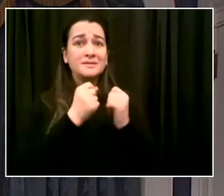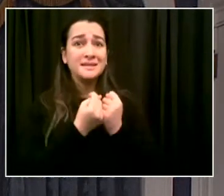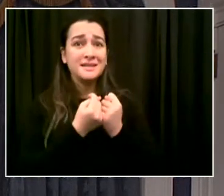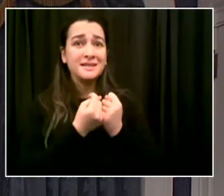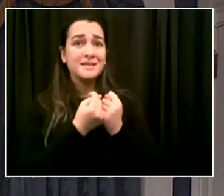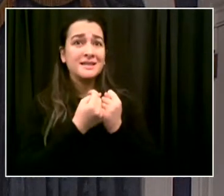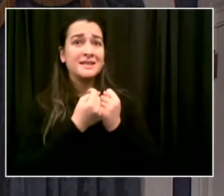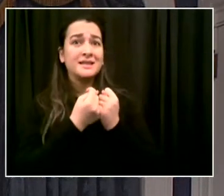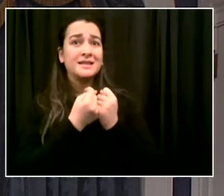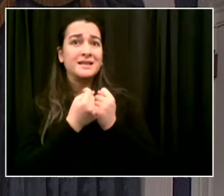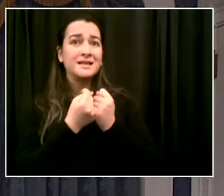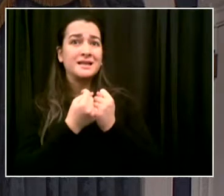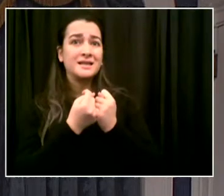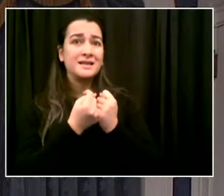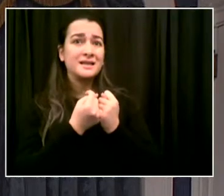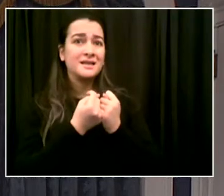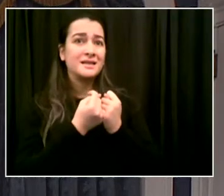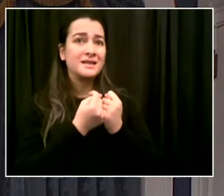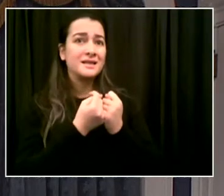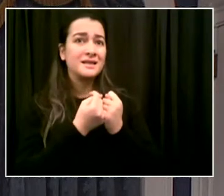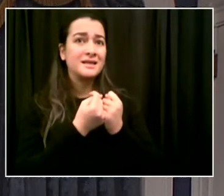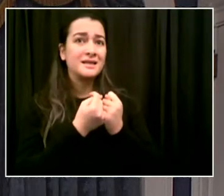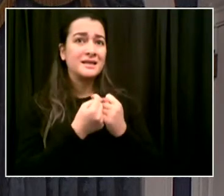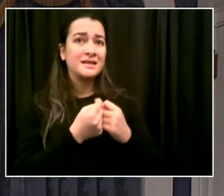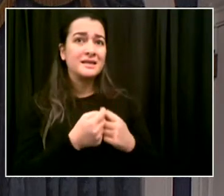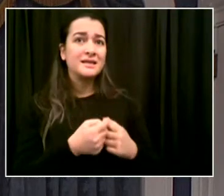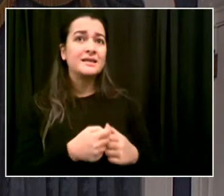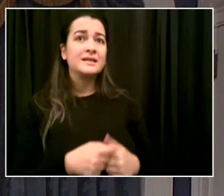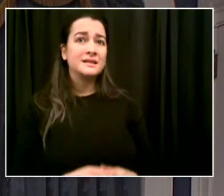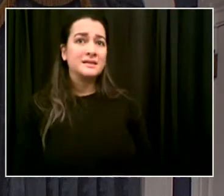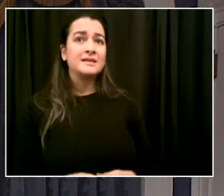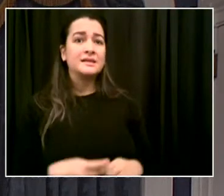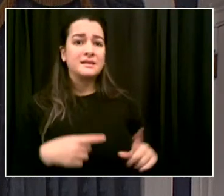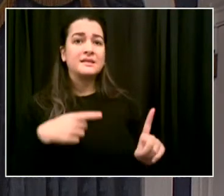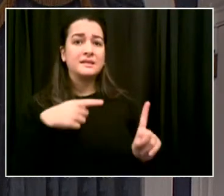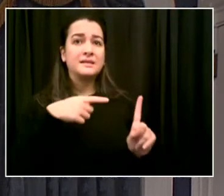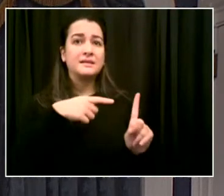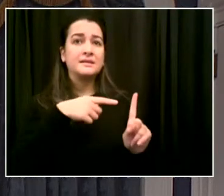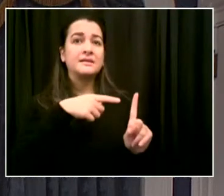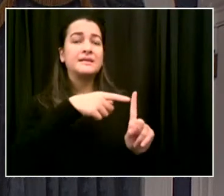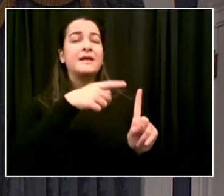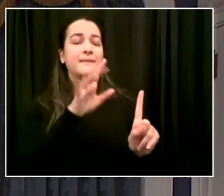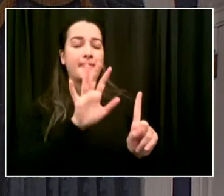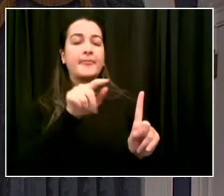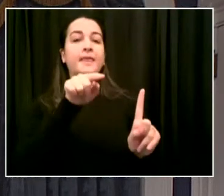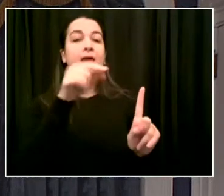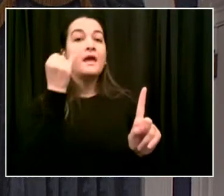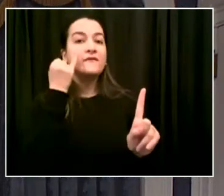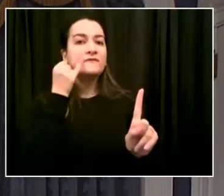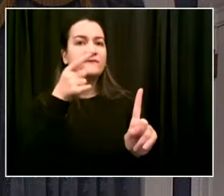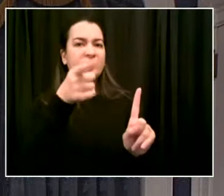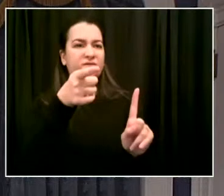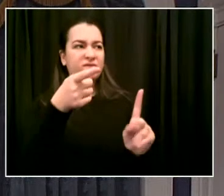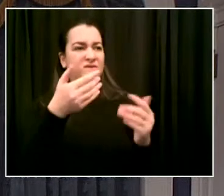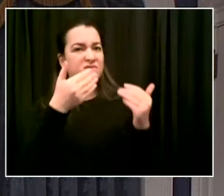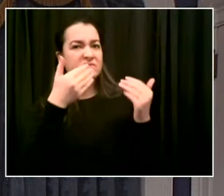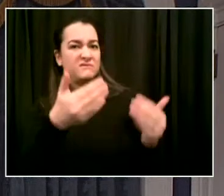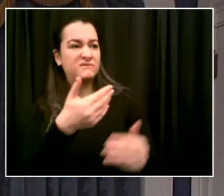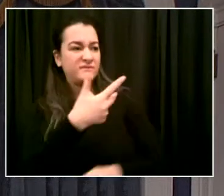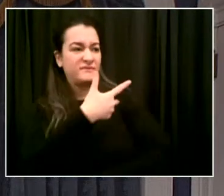exposed to potential cases, and now that he has it, I get why you're saying you want to